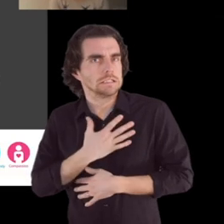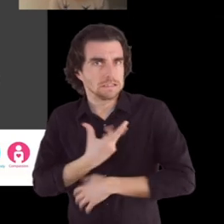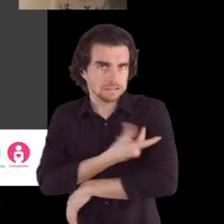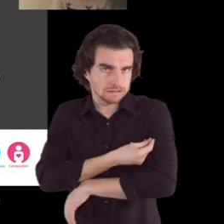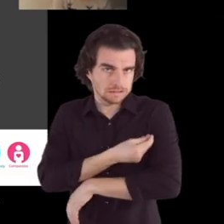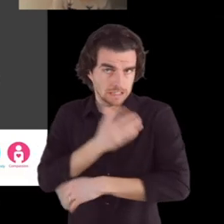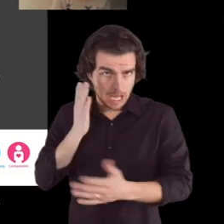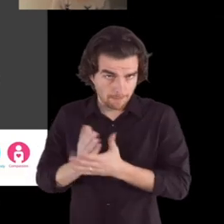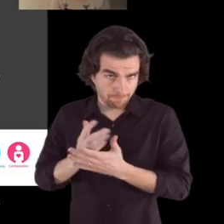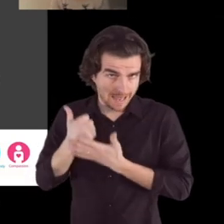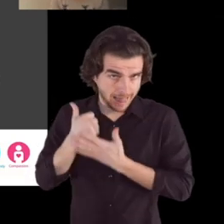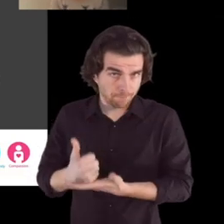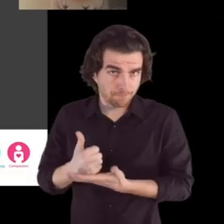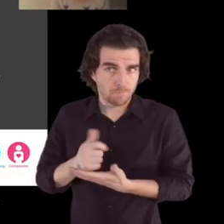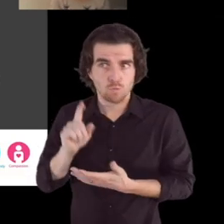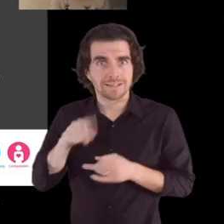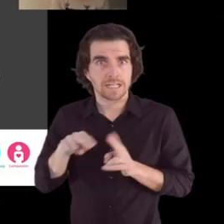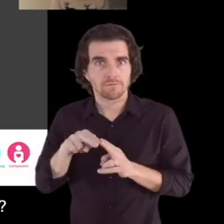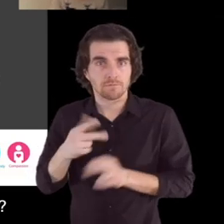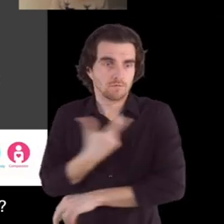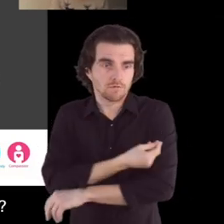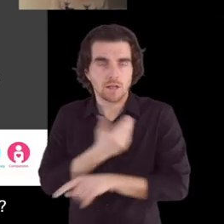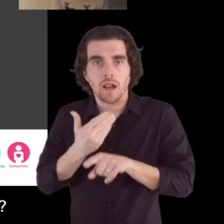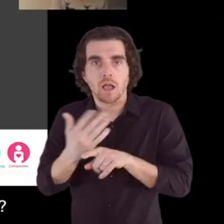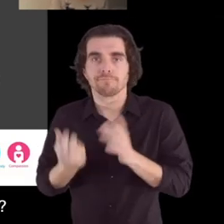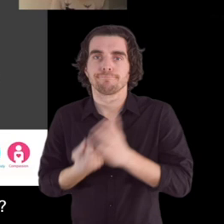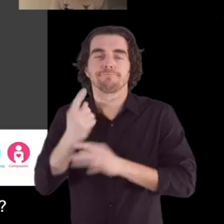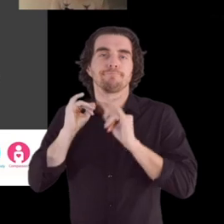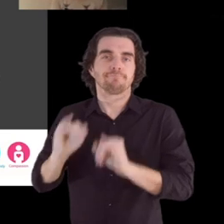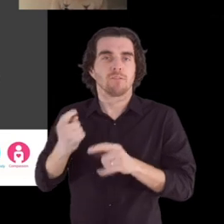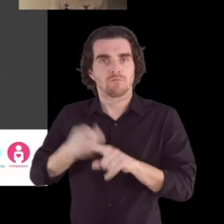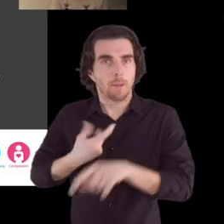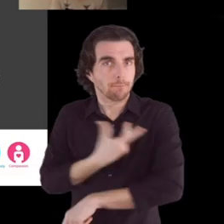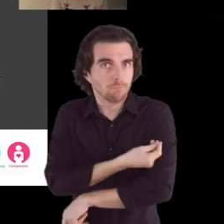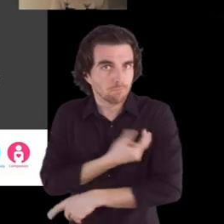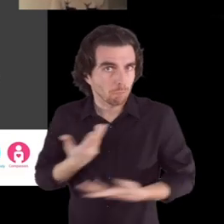well. Is it going to be helpful? Are there going to be side effects? When do we get it? Who gets it first? Or